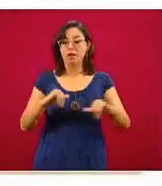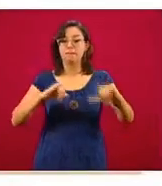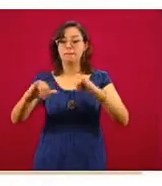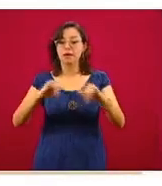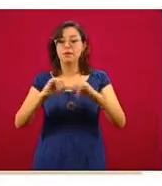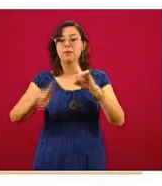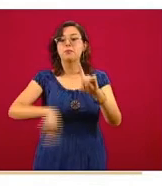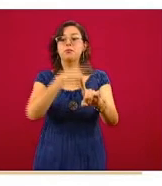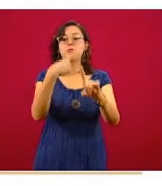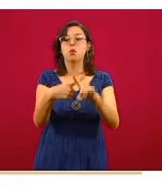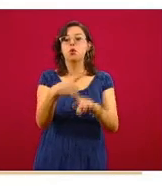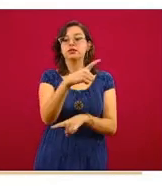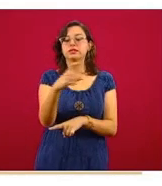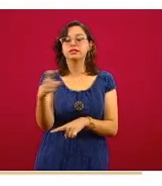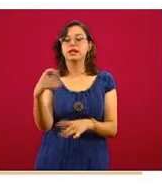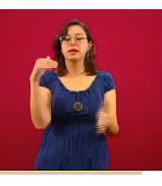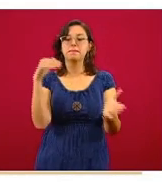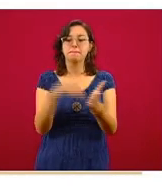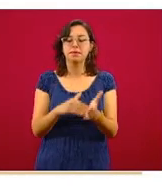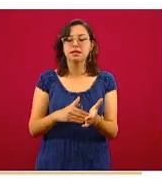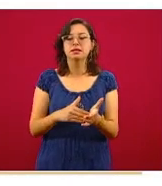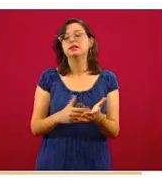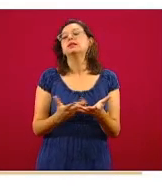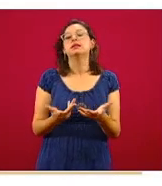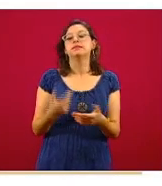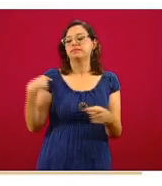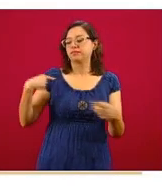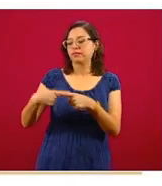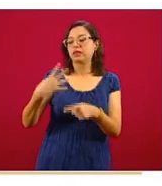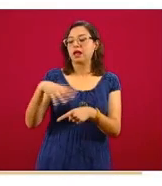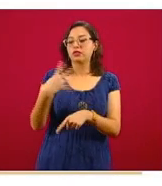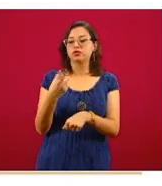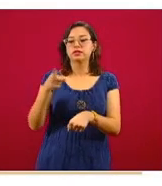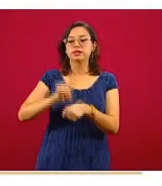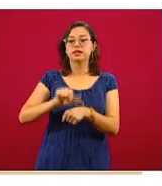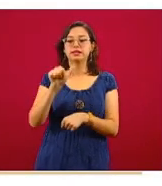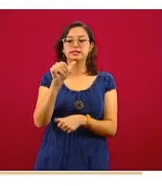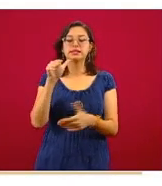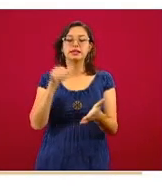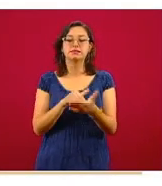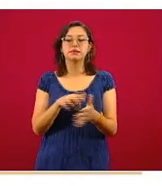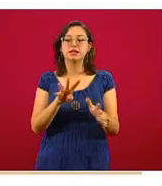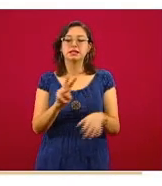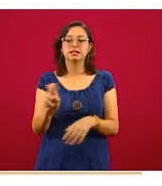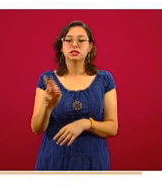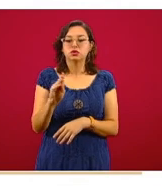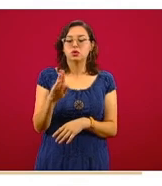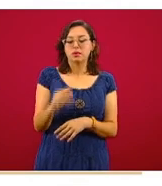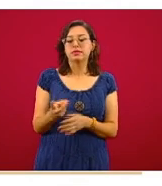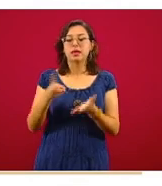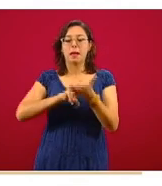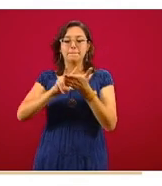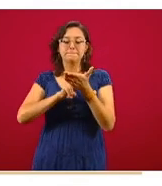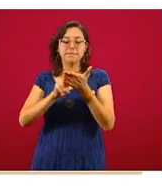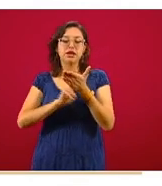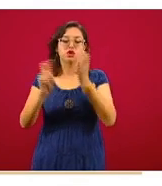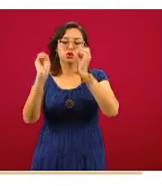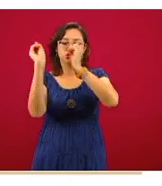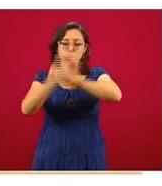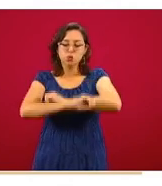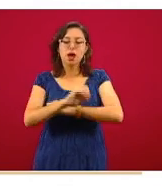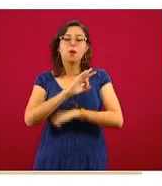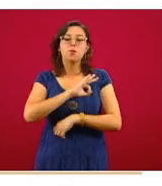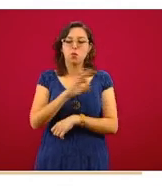the incidence rate. Remember, this is calculated on the basis of each state population.